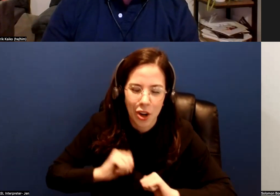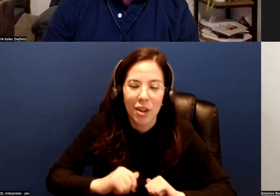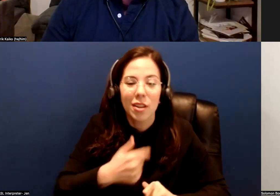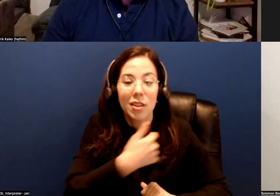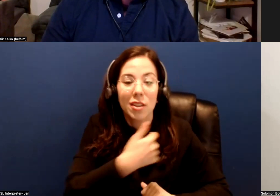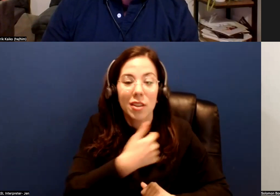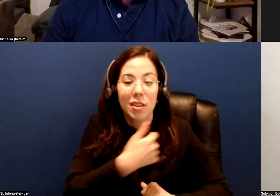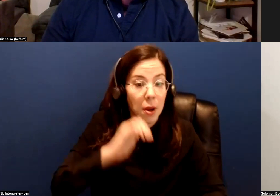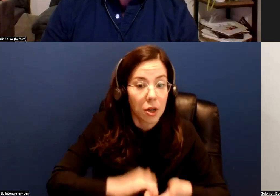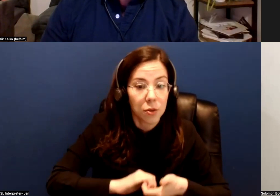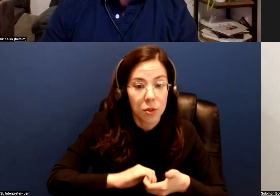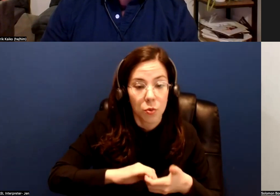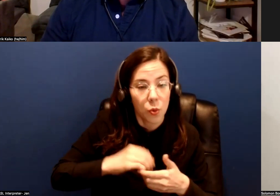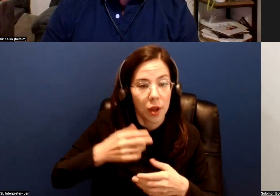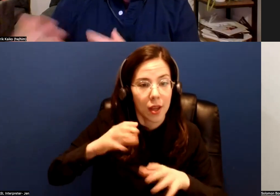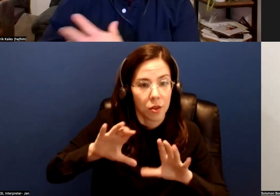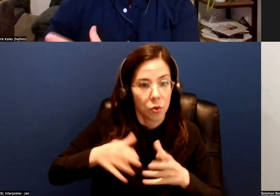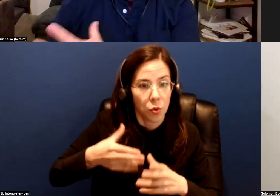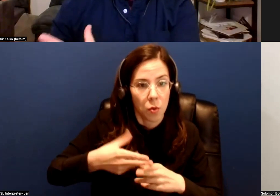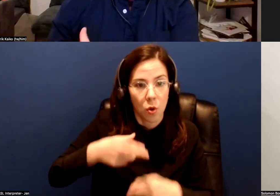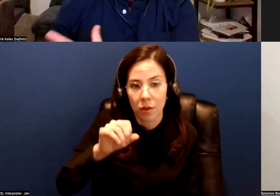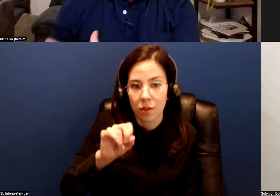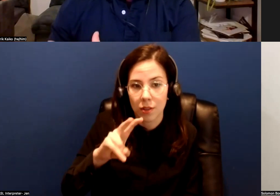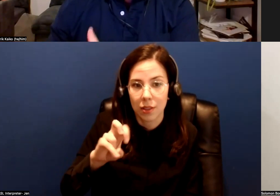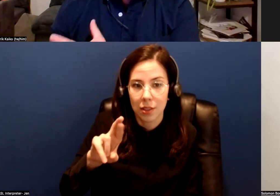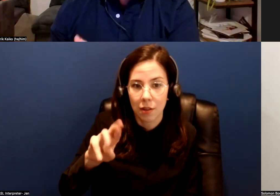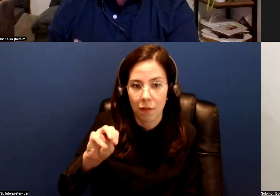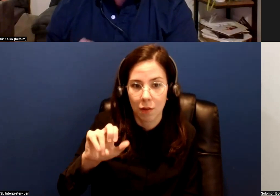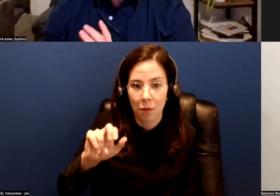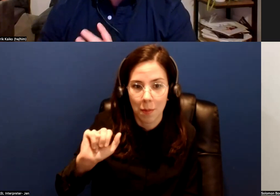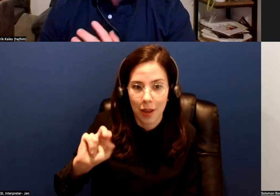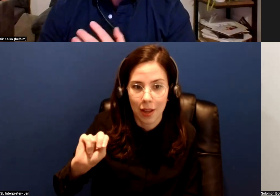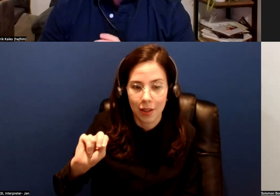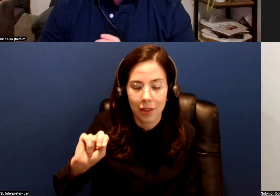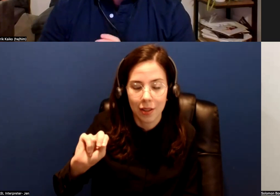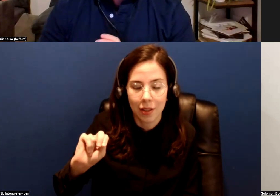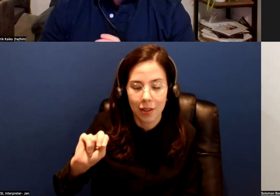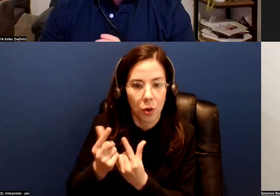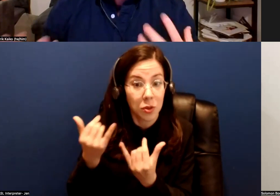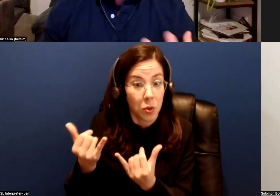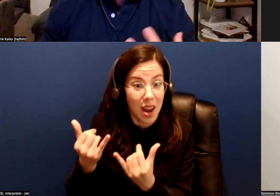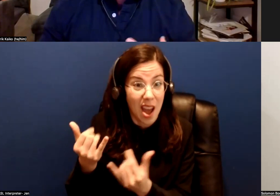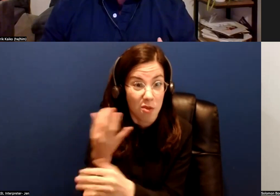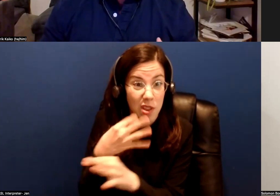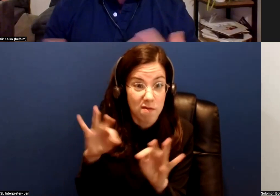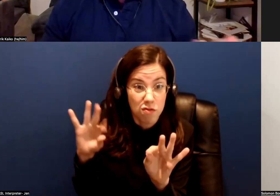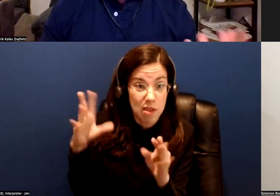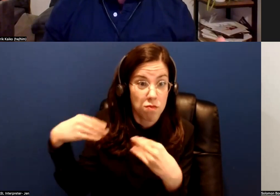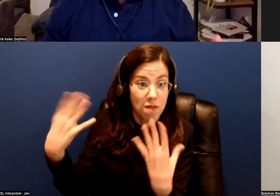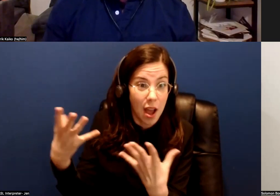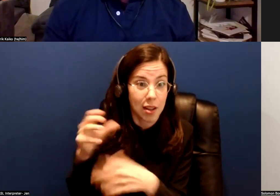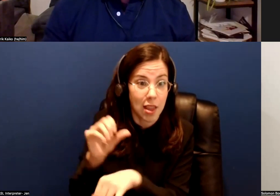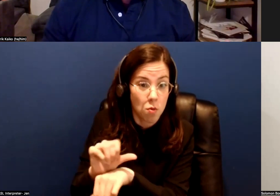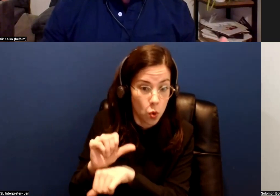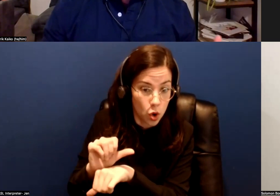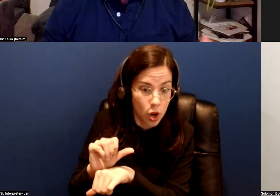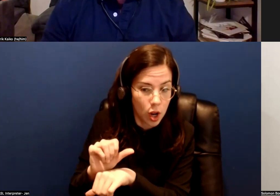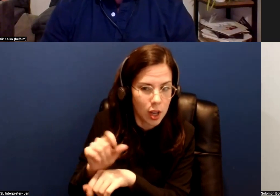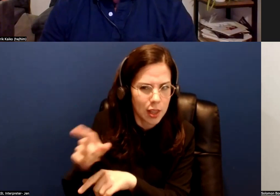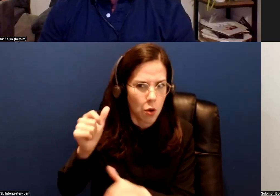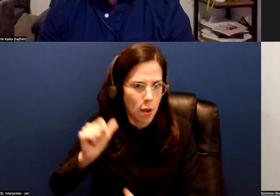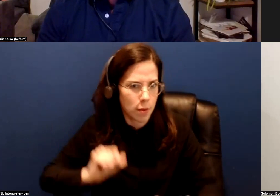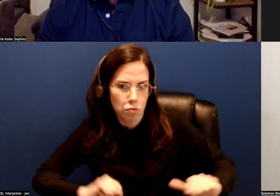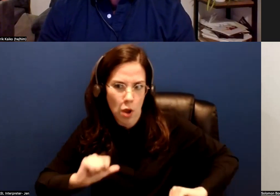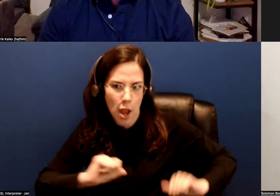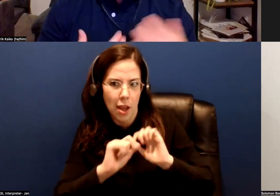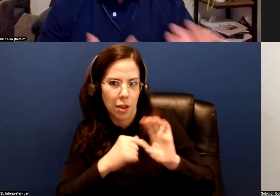Group, year, and so what was in it for them by doing this work pro bono is able to sort of show us what they can do, right?